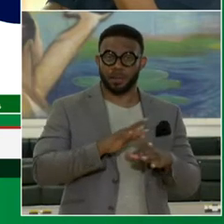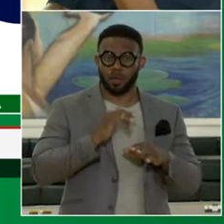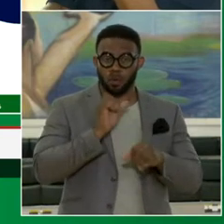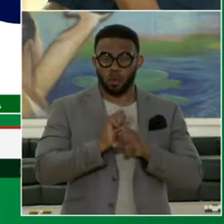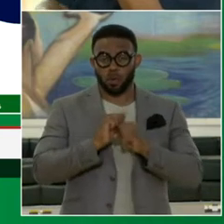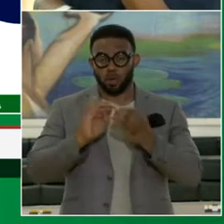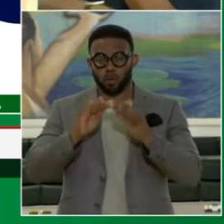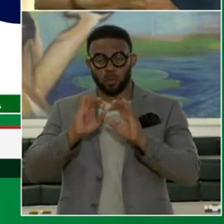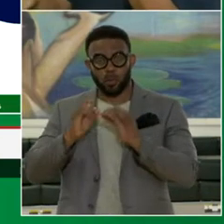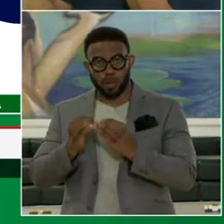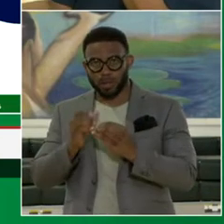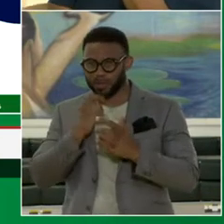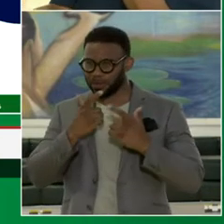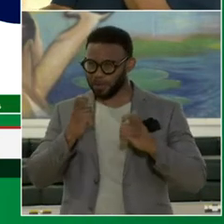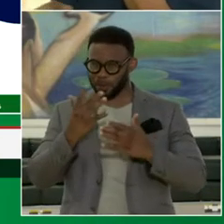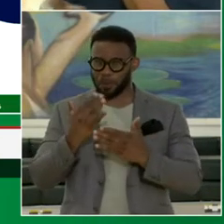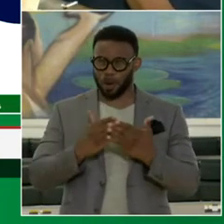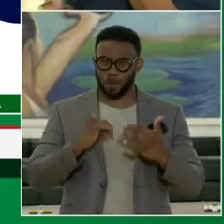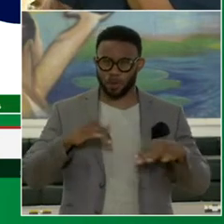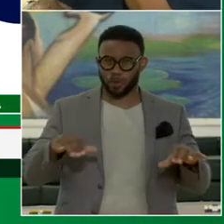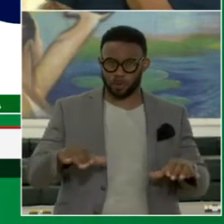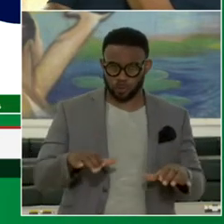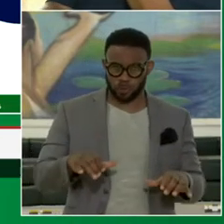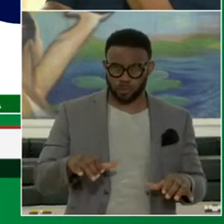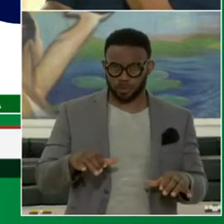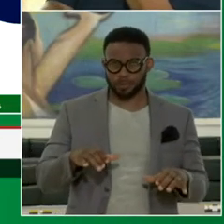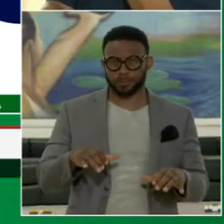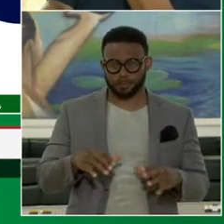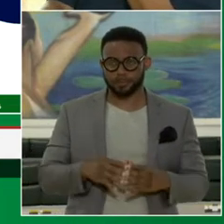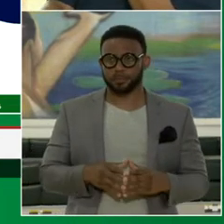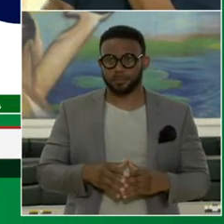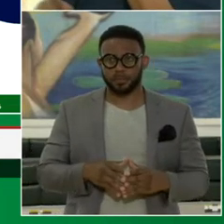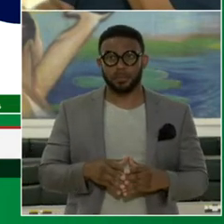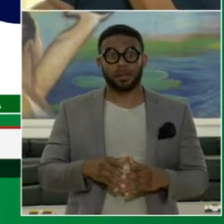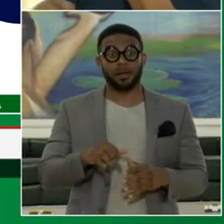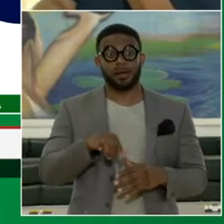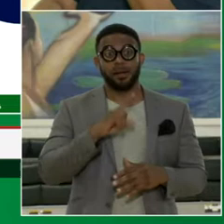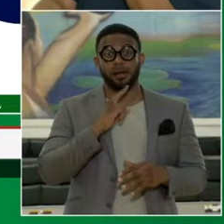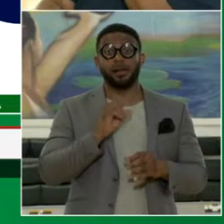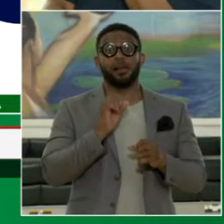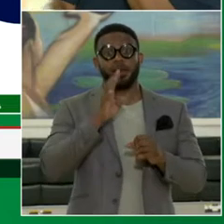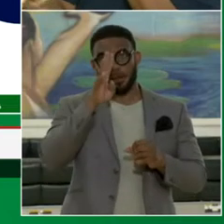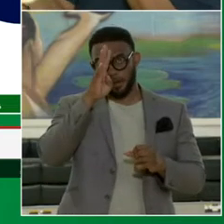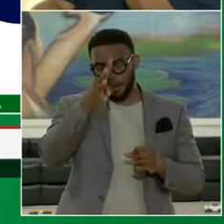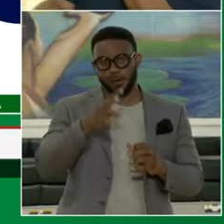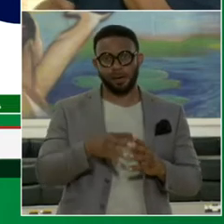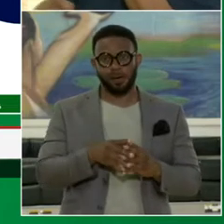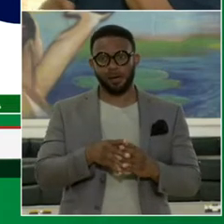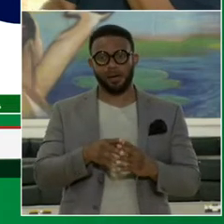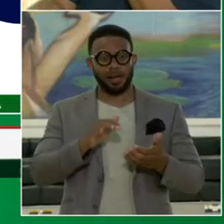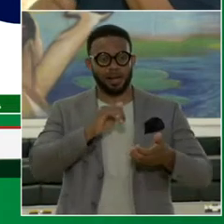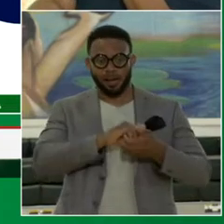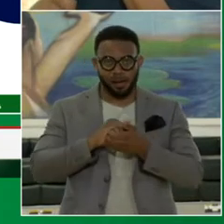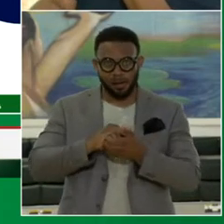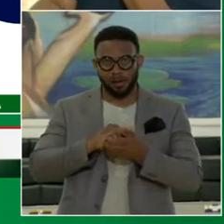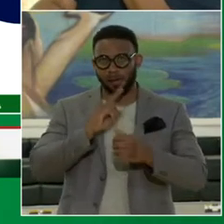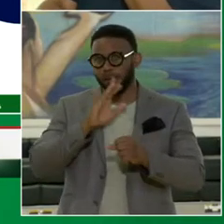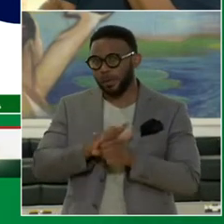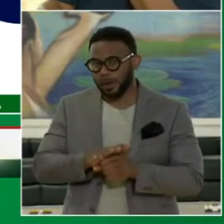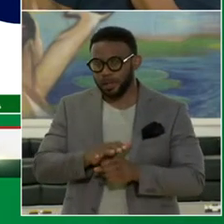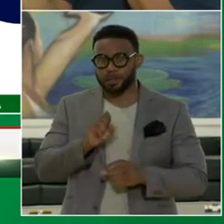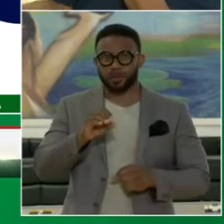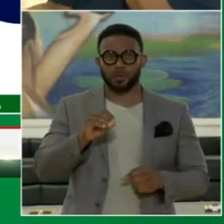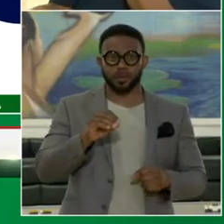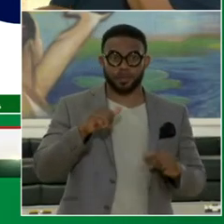community organizations. That's a huge part of what we do. We believe in partnering with the community, and they are creative, and they're collaborative, and they're committed. And